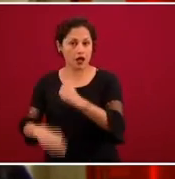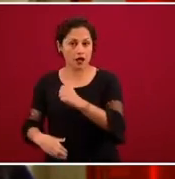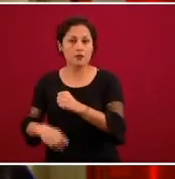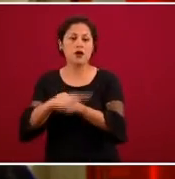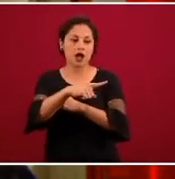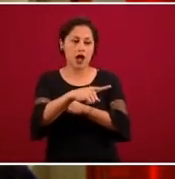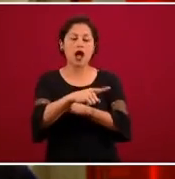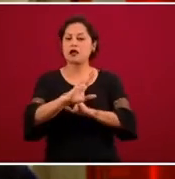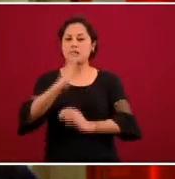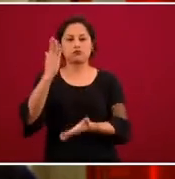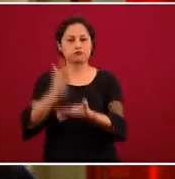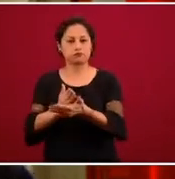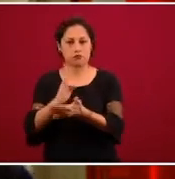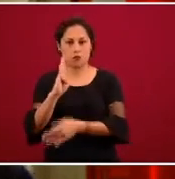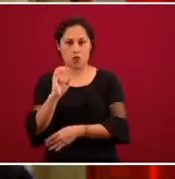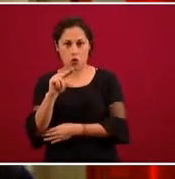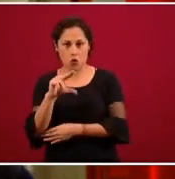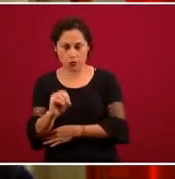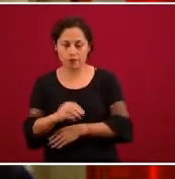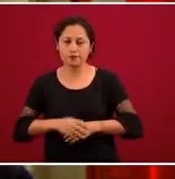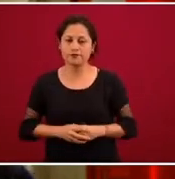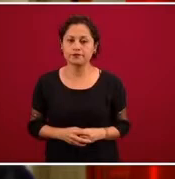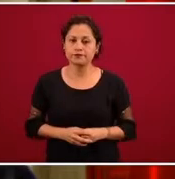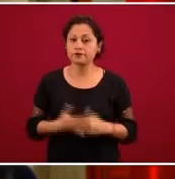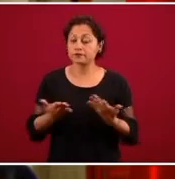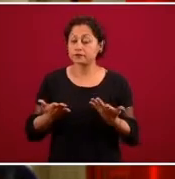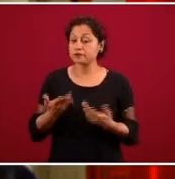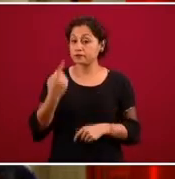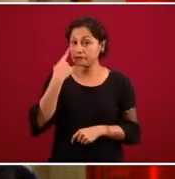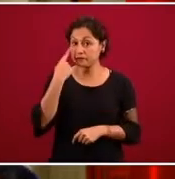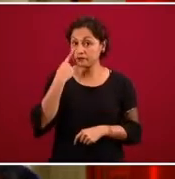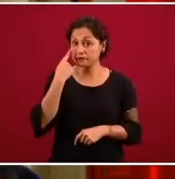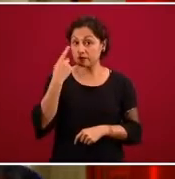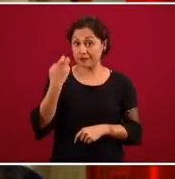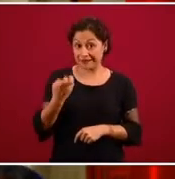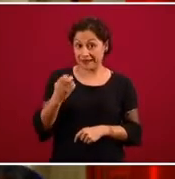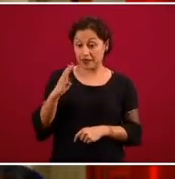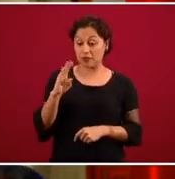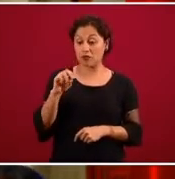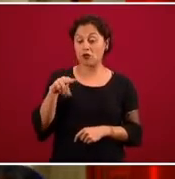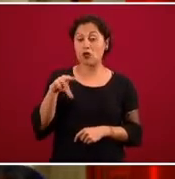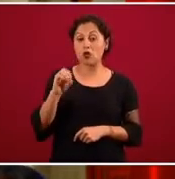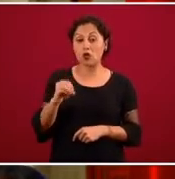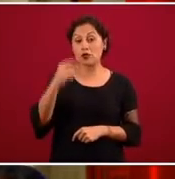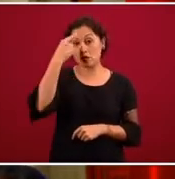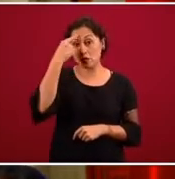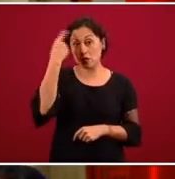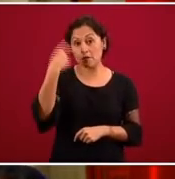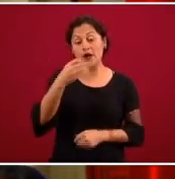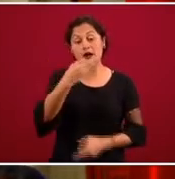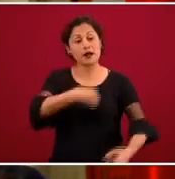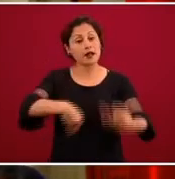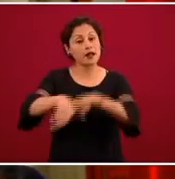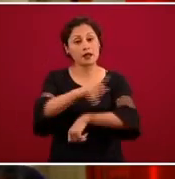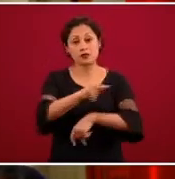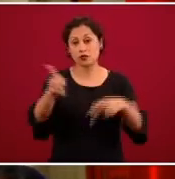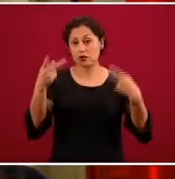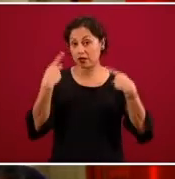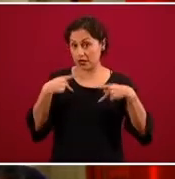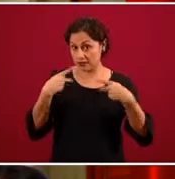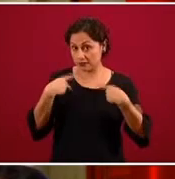it's very important to mention here that we are also going to be giving this to all medical personnel,